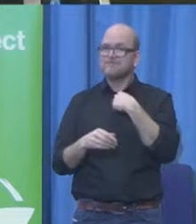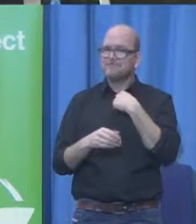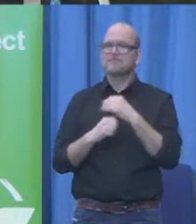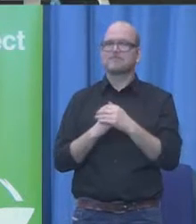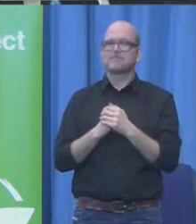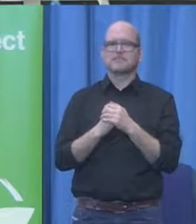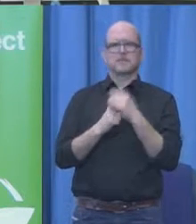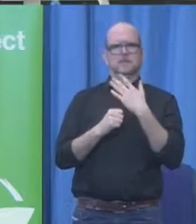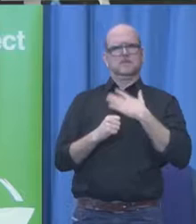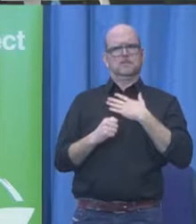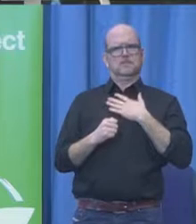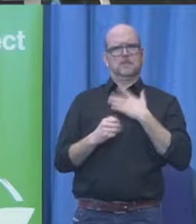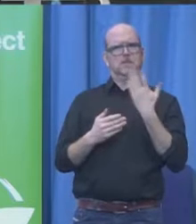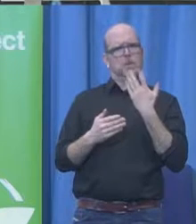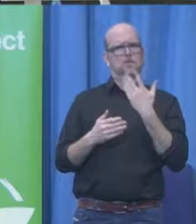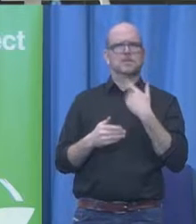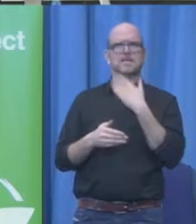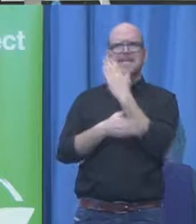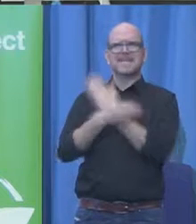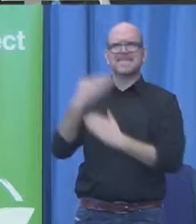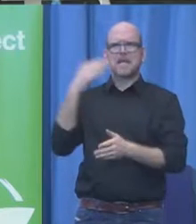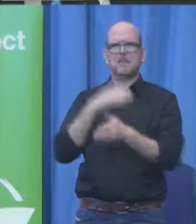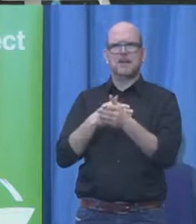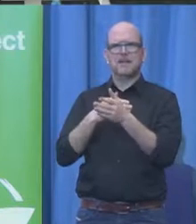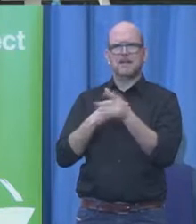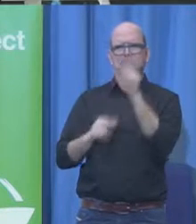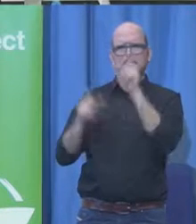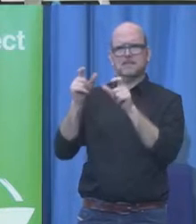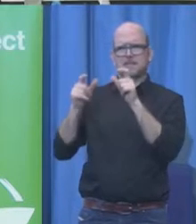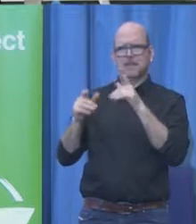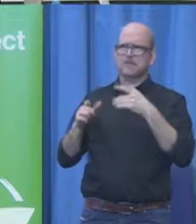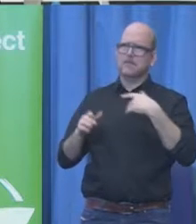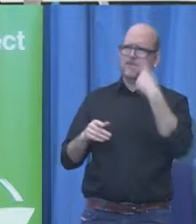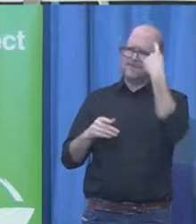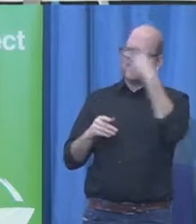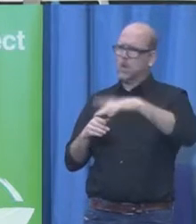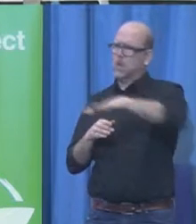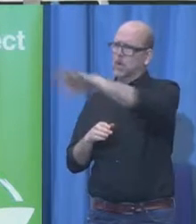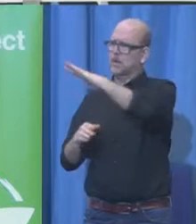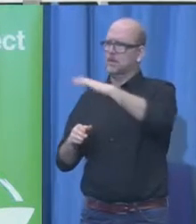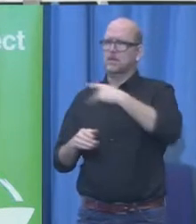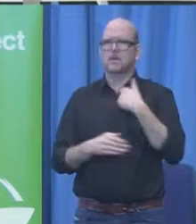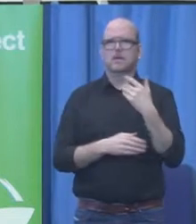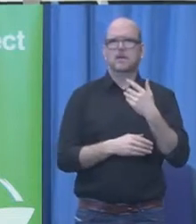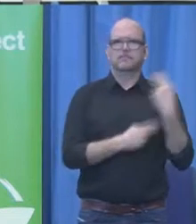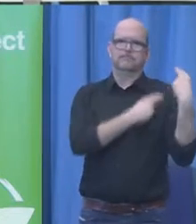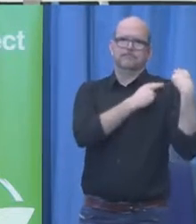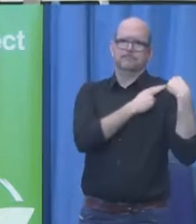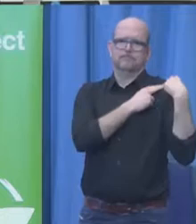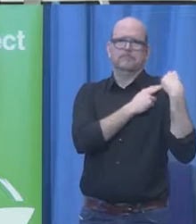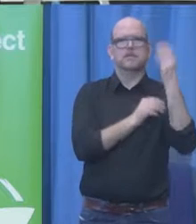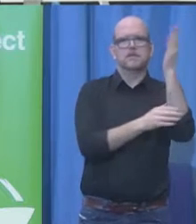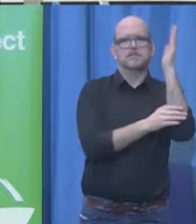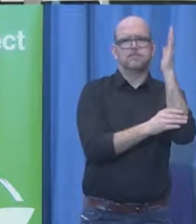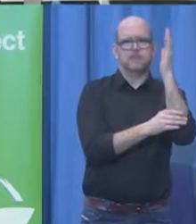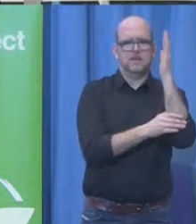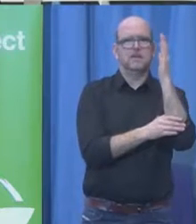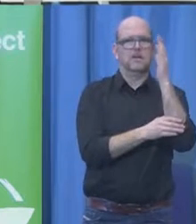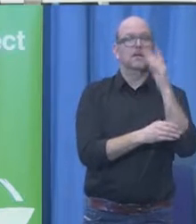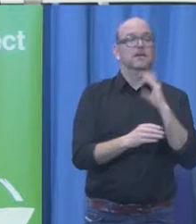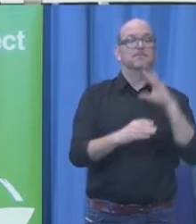disability, for the People's Party, and I'm also speaker for international